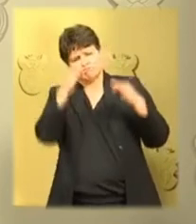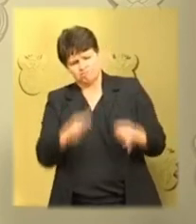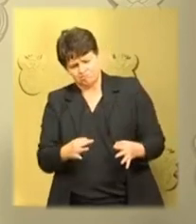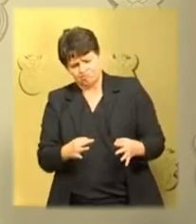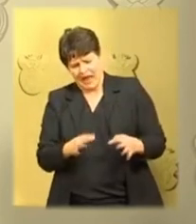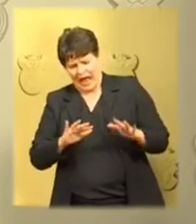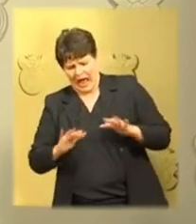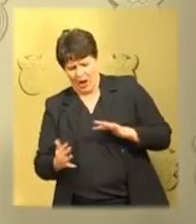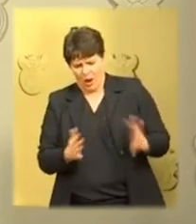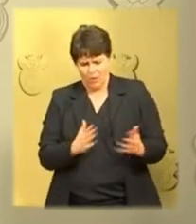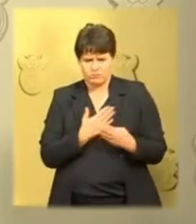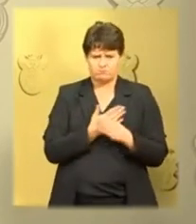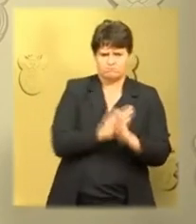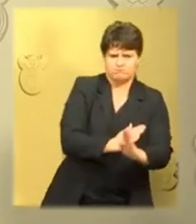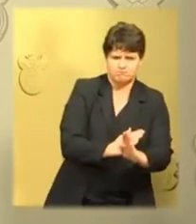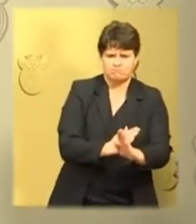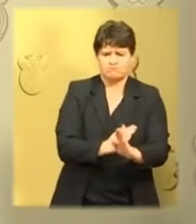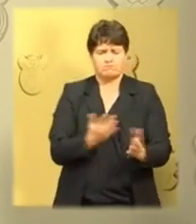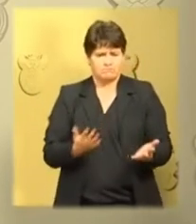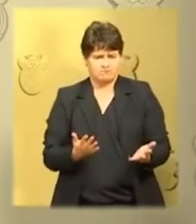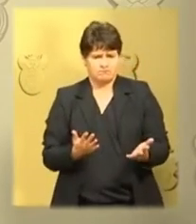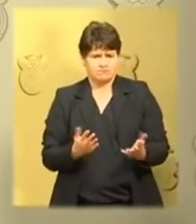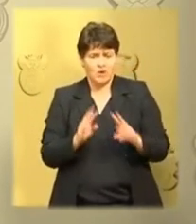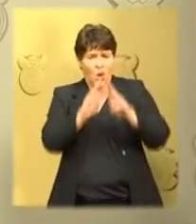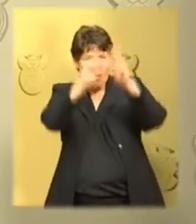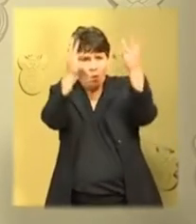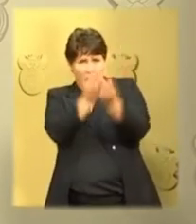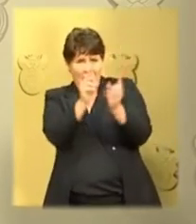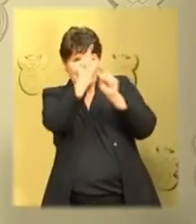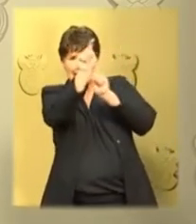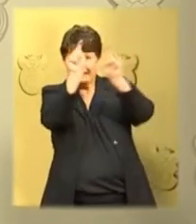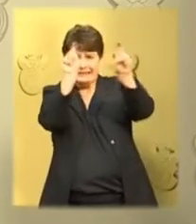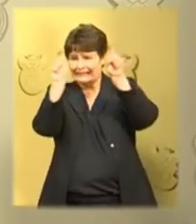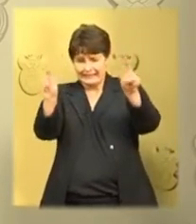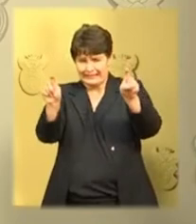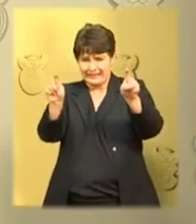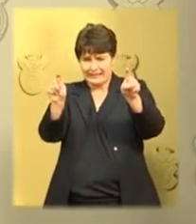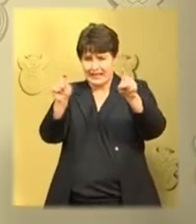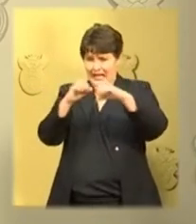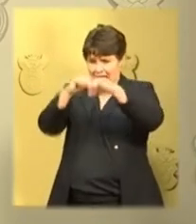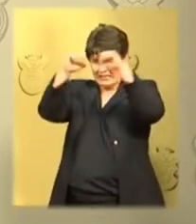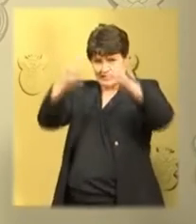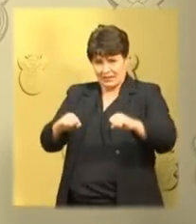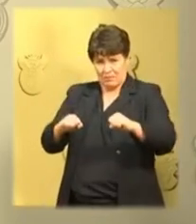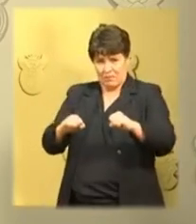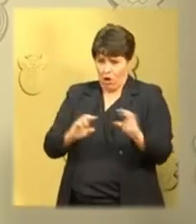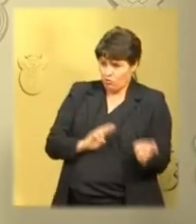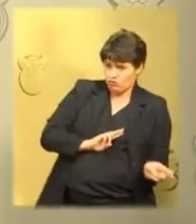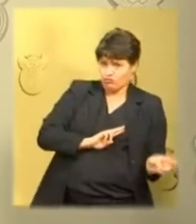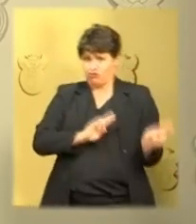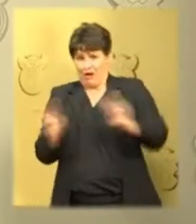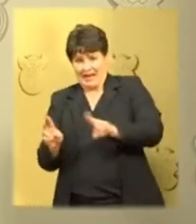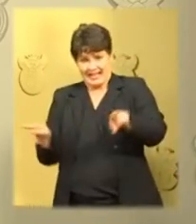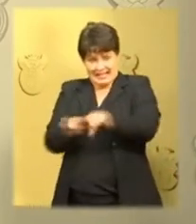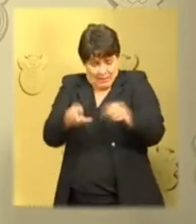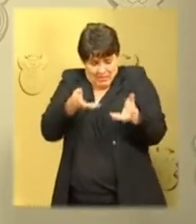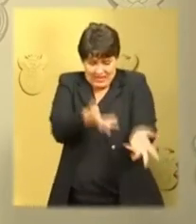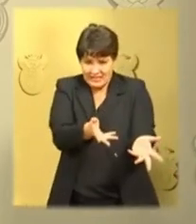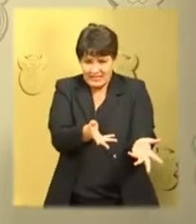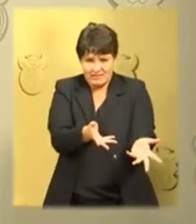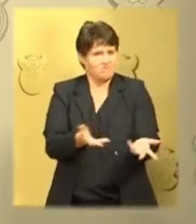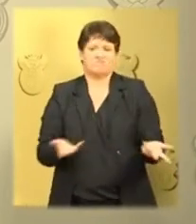Very few health systems across the world, if any, are prepared for a sudden and